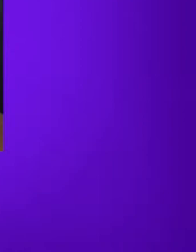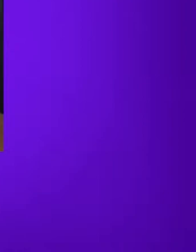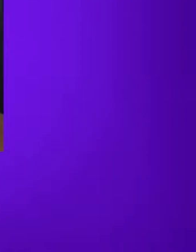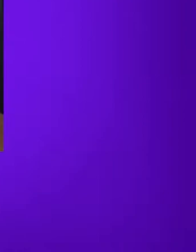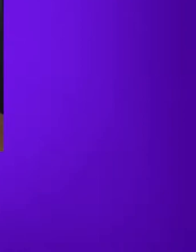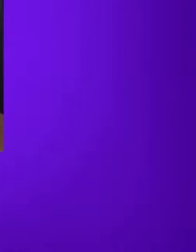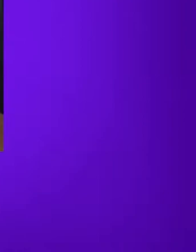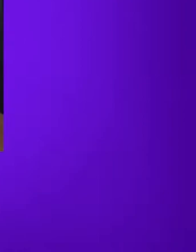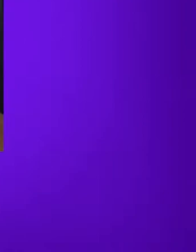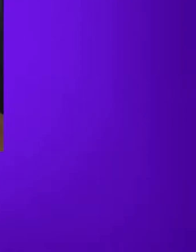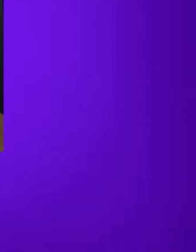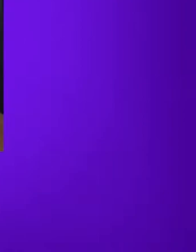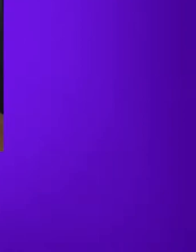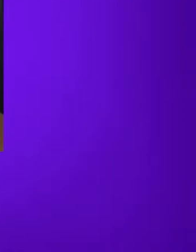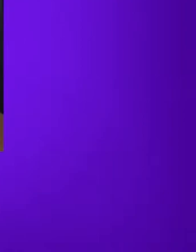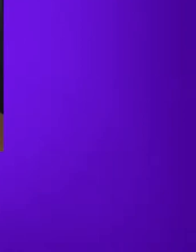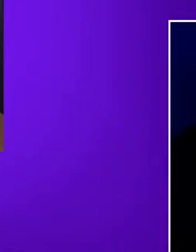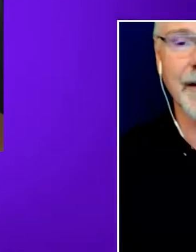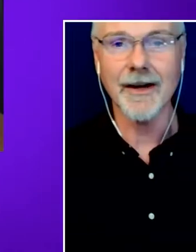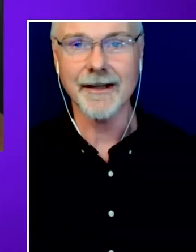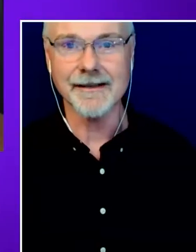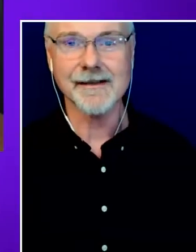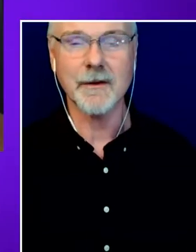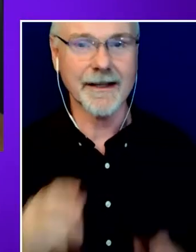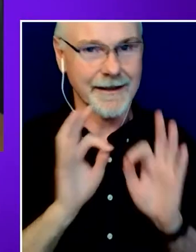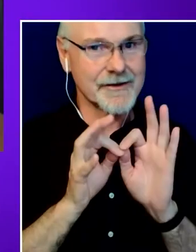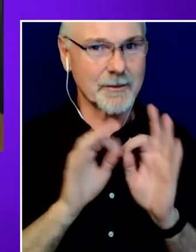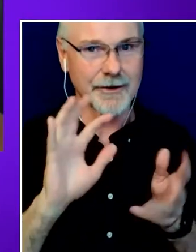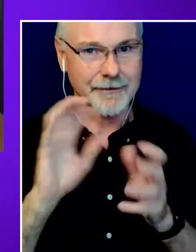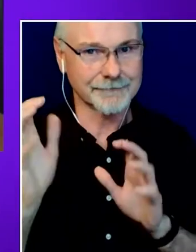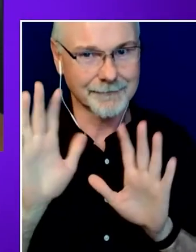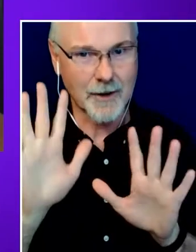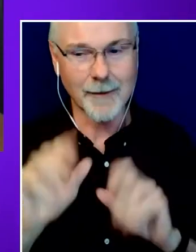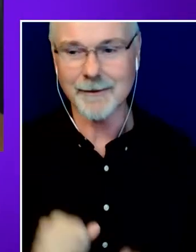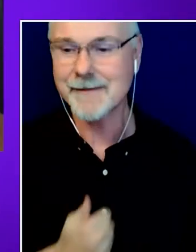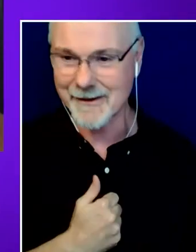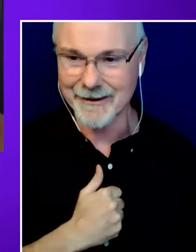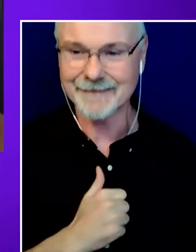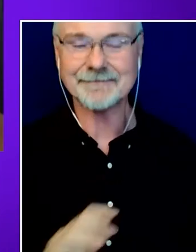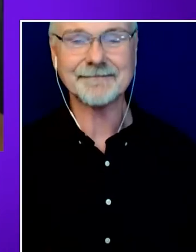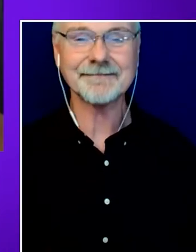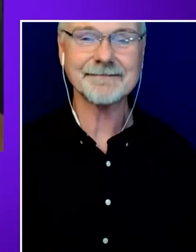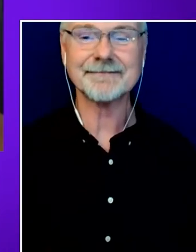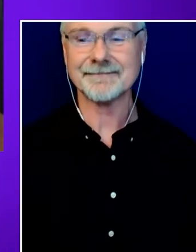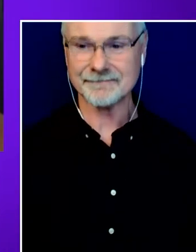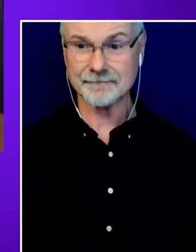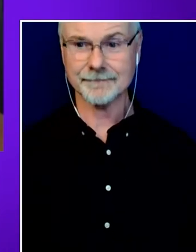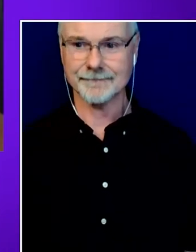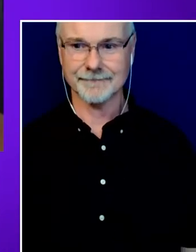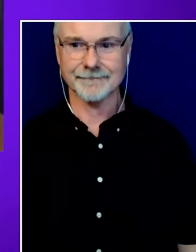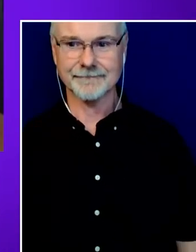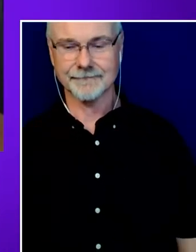Sorry, and that improves understanding and connection with the audience. We had an interpreter problem, sorry.